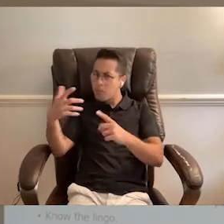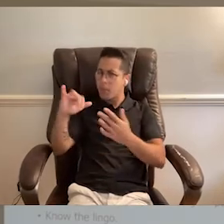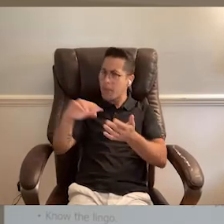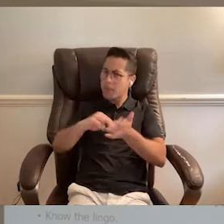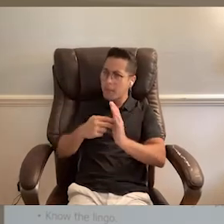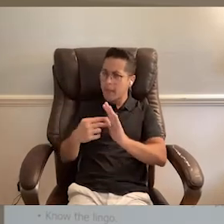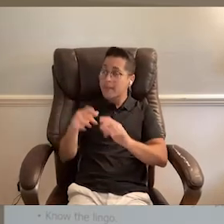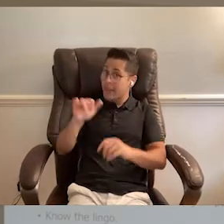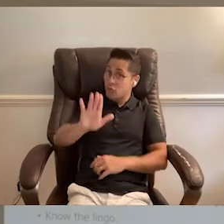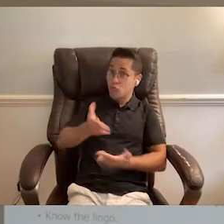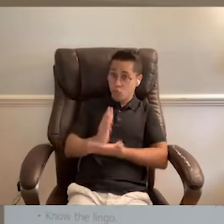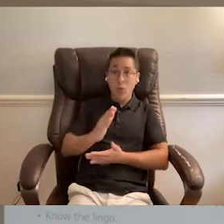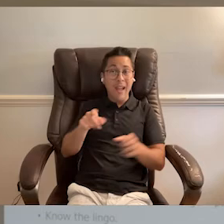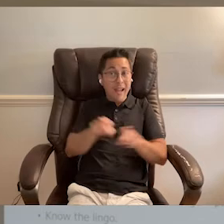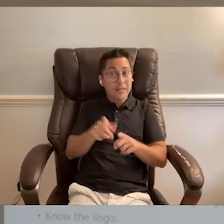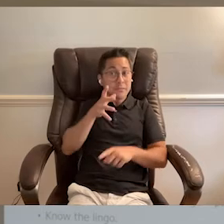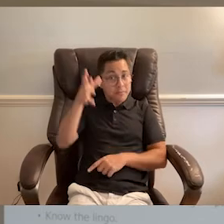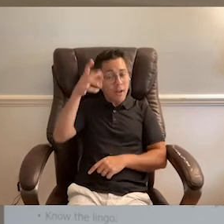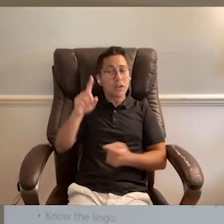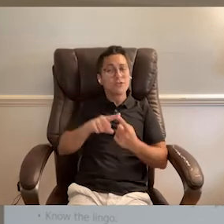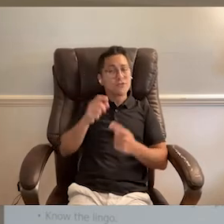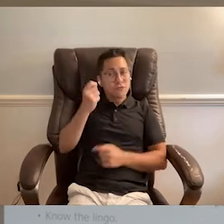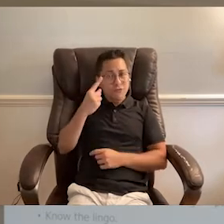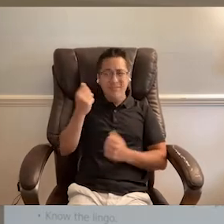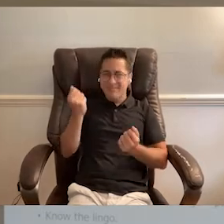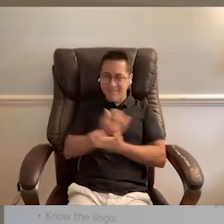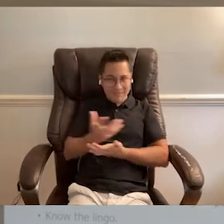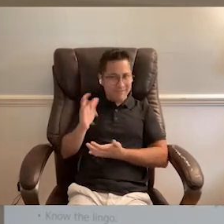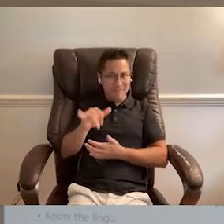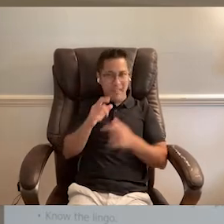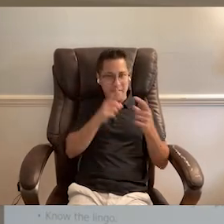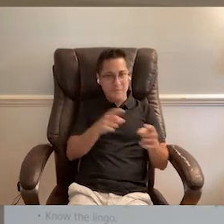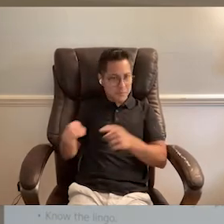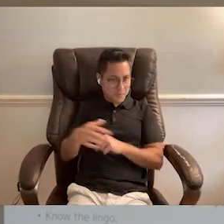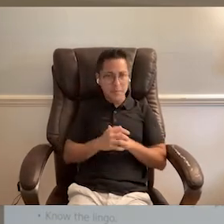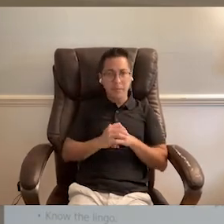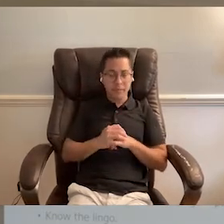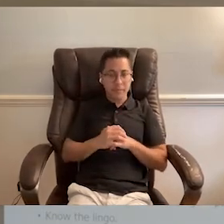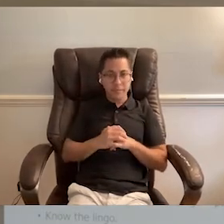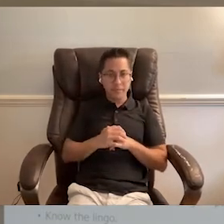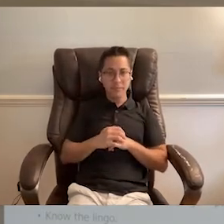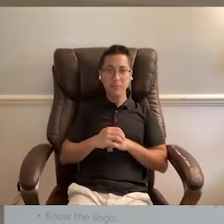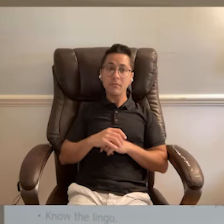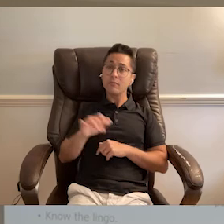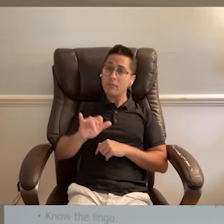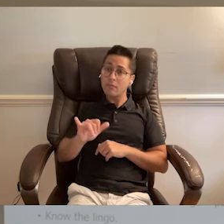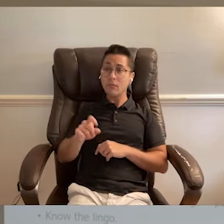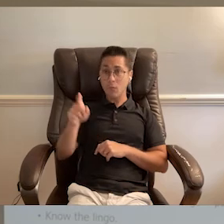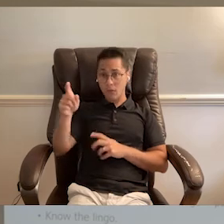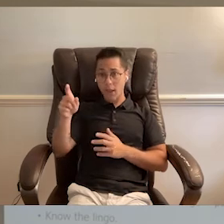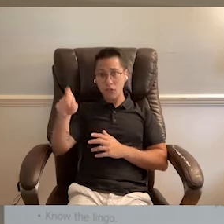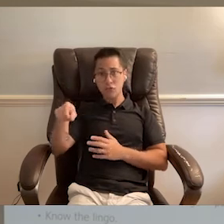parent to understand everything that's going on. Not only do you want them to put things in writing, but put